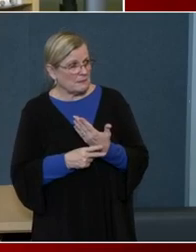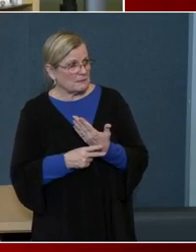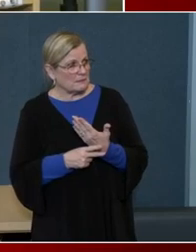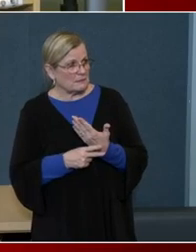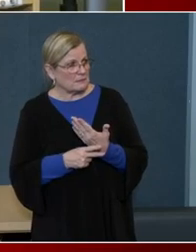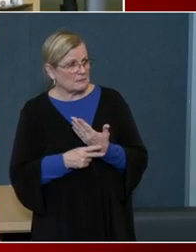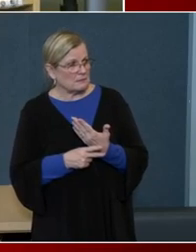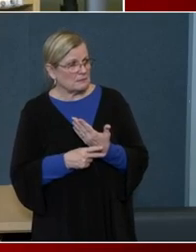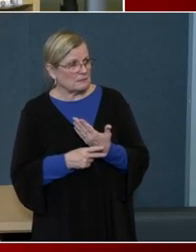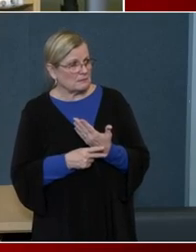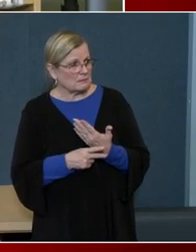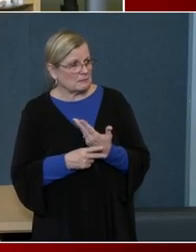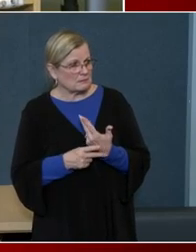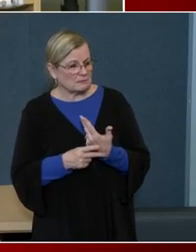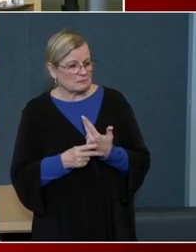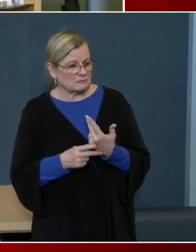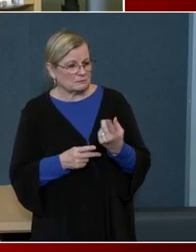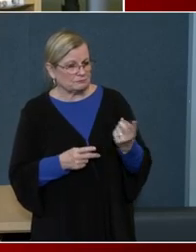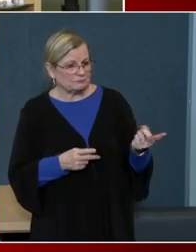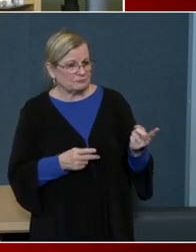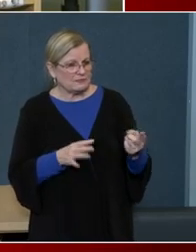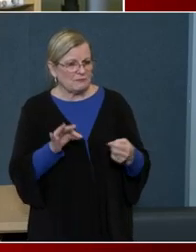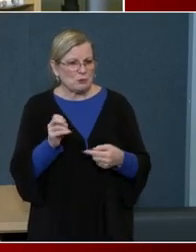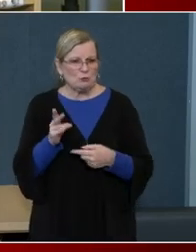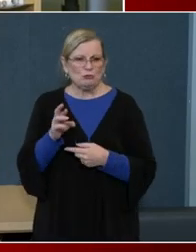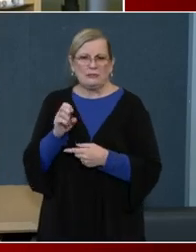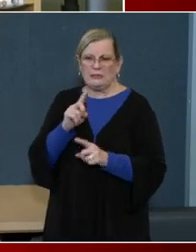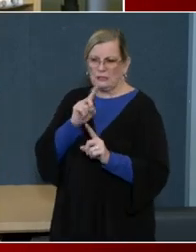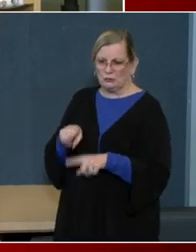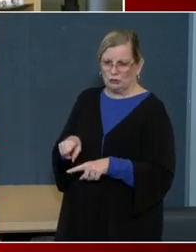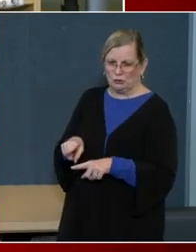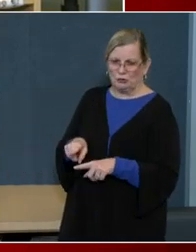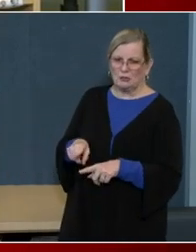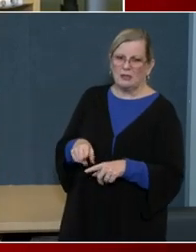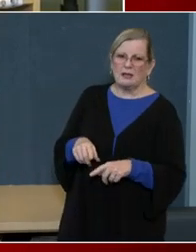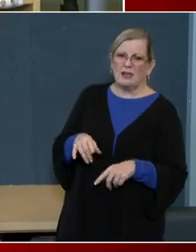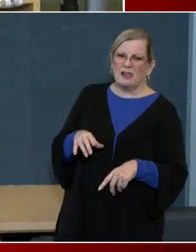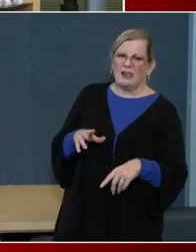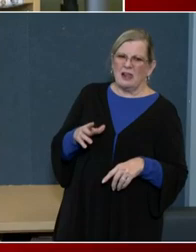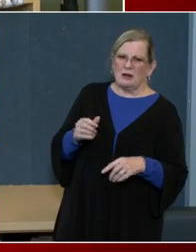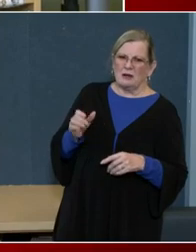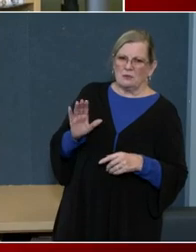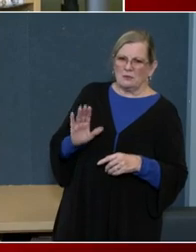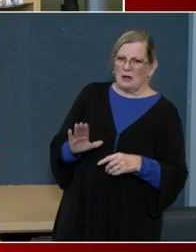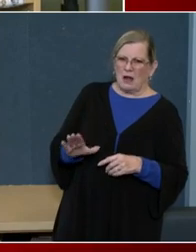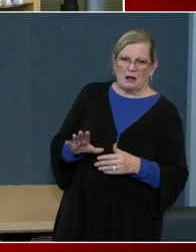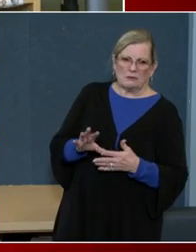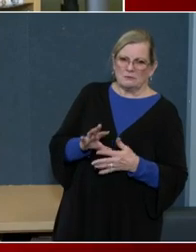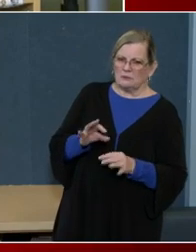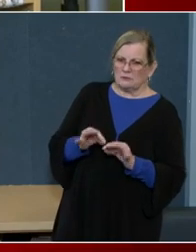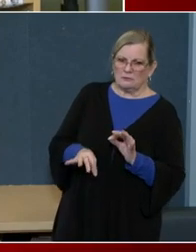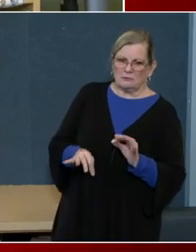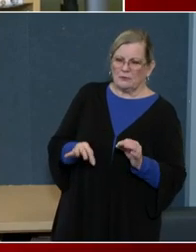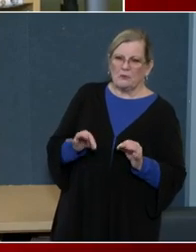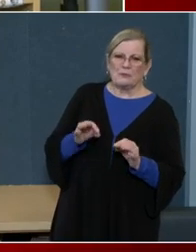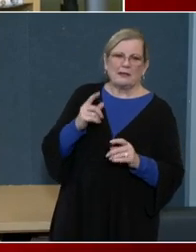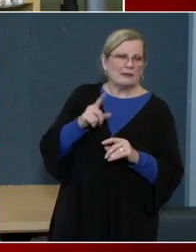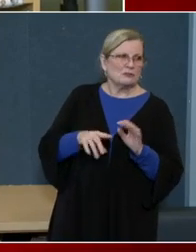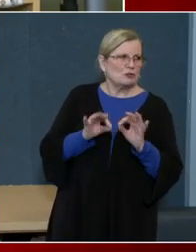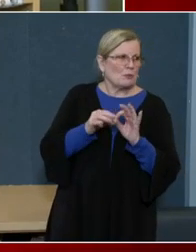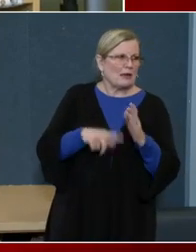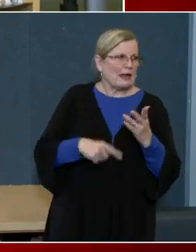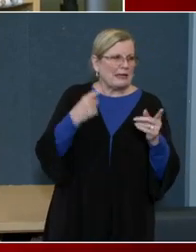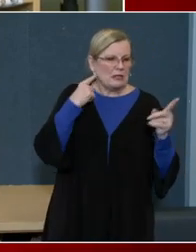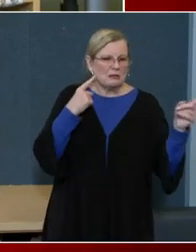in-person? Thank you, Stephanie, for asking that question. So she asked, there were some technical glitches, she said,